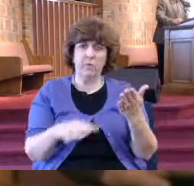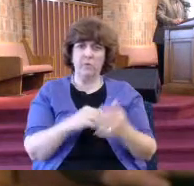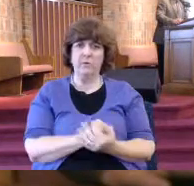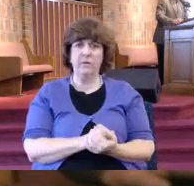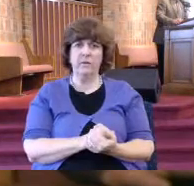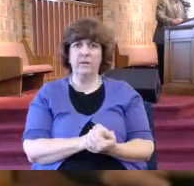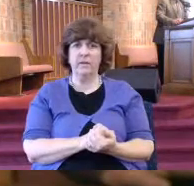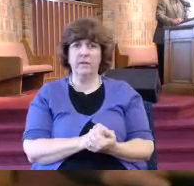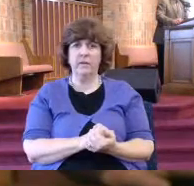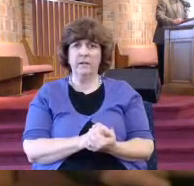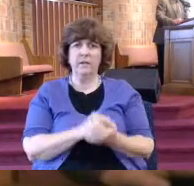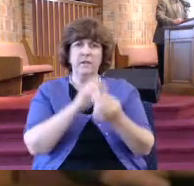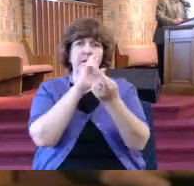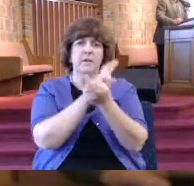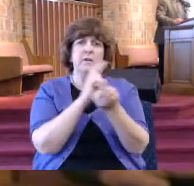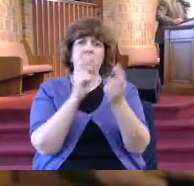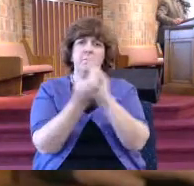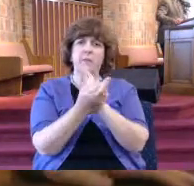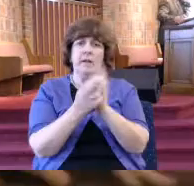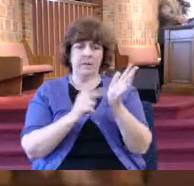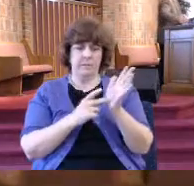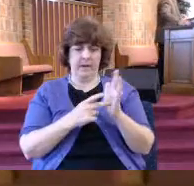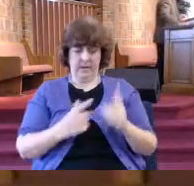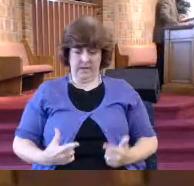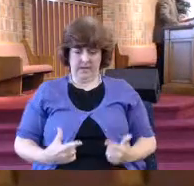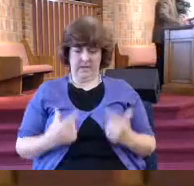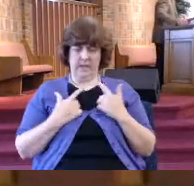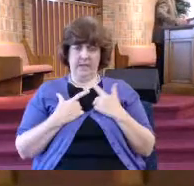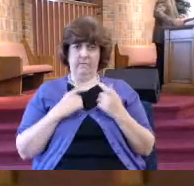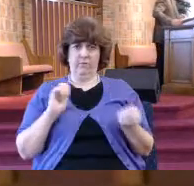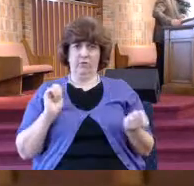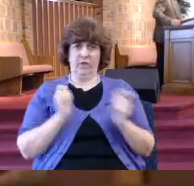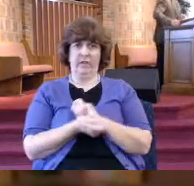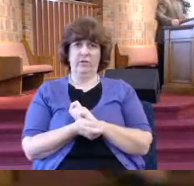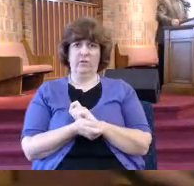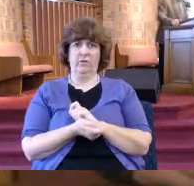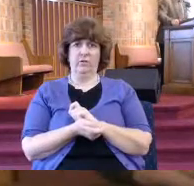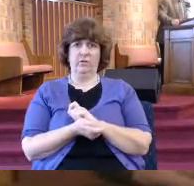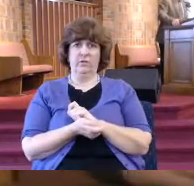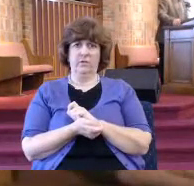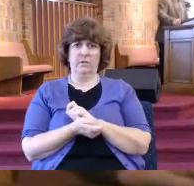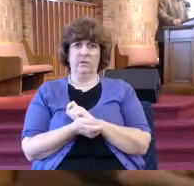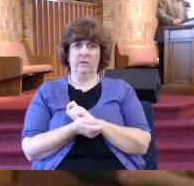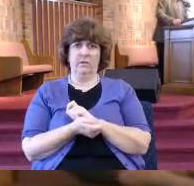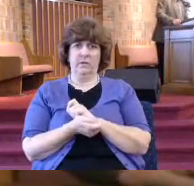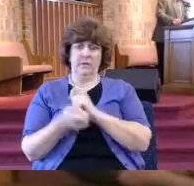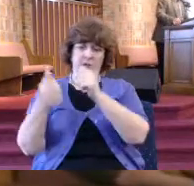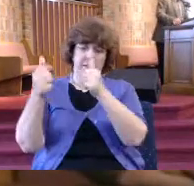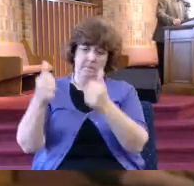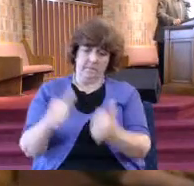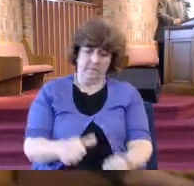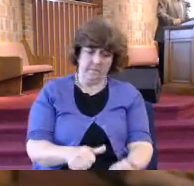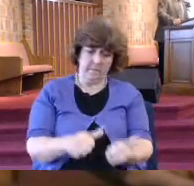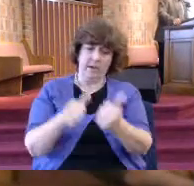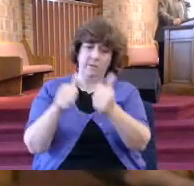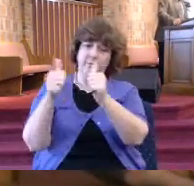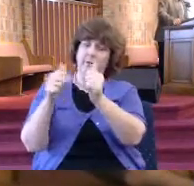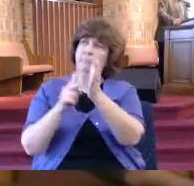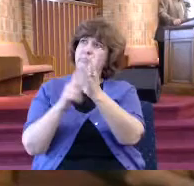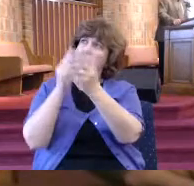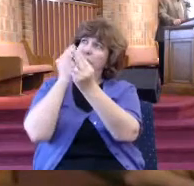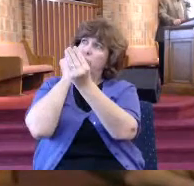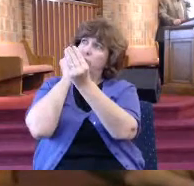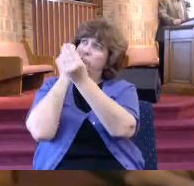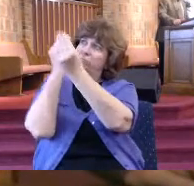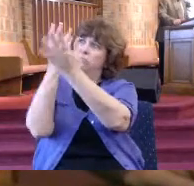Repentance means we change our lives. And baptism, the ultimate submission to the authority of